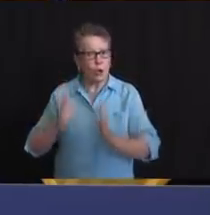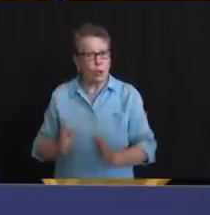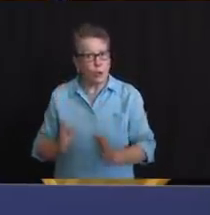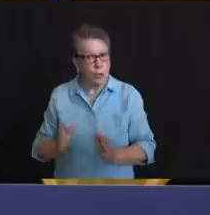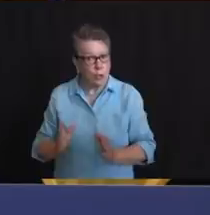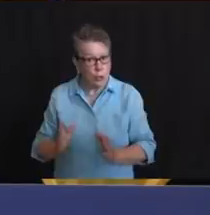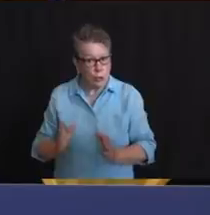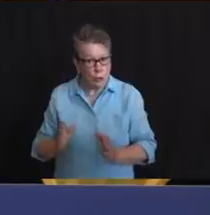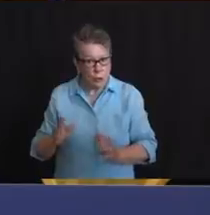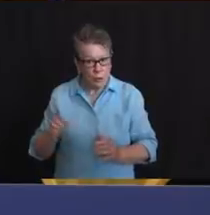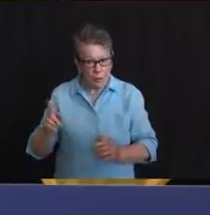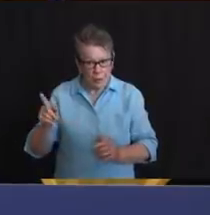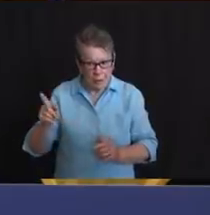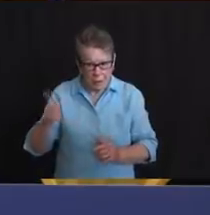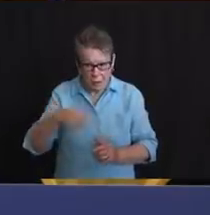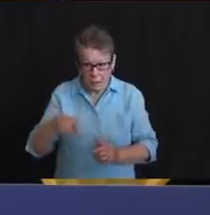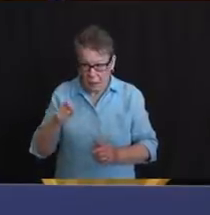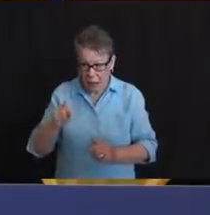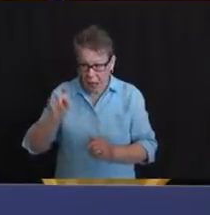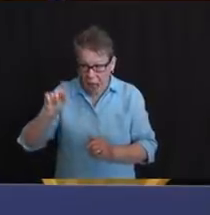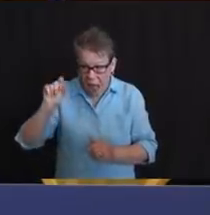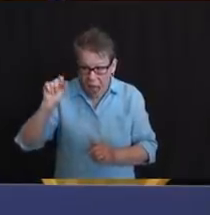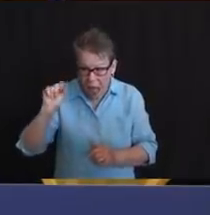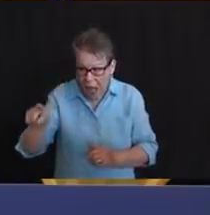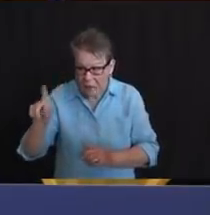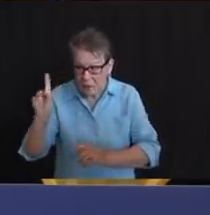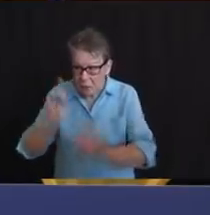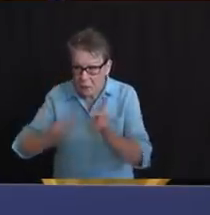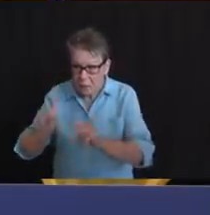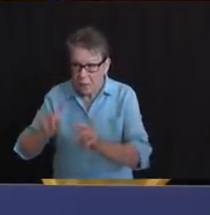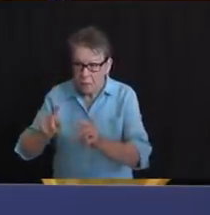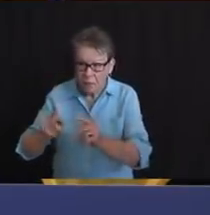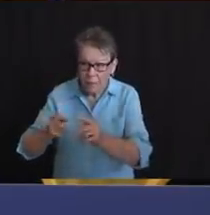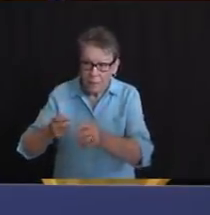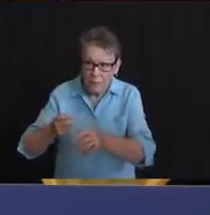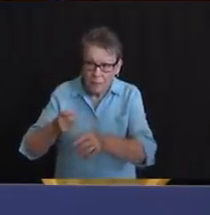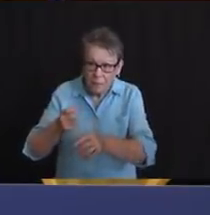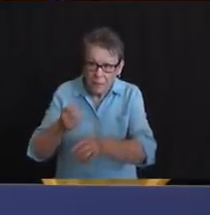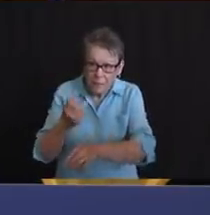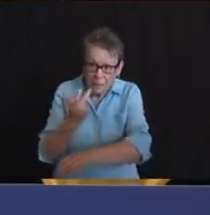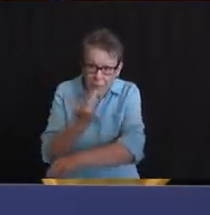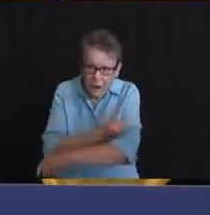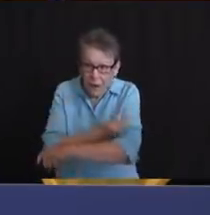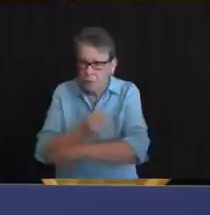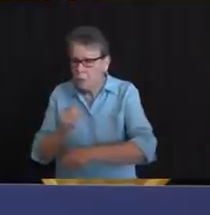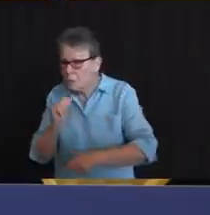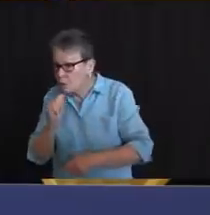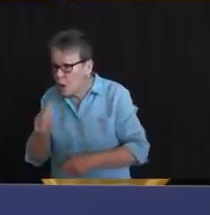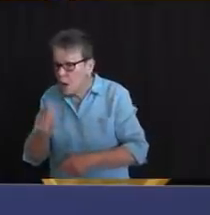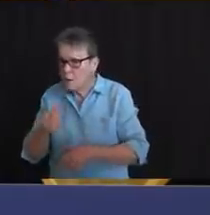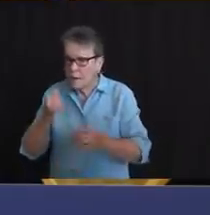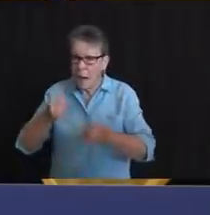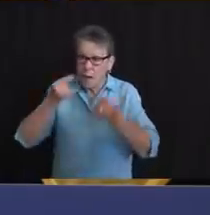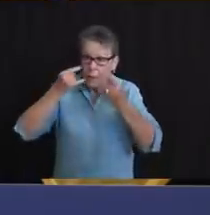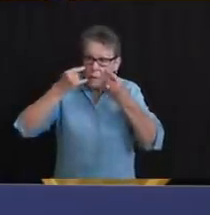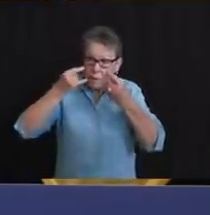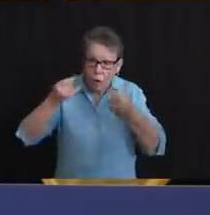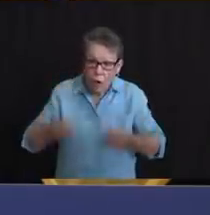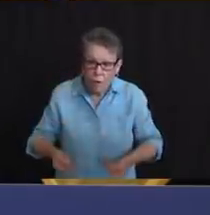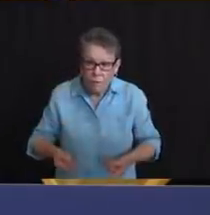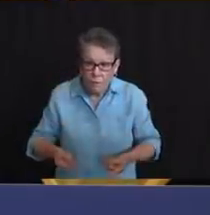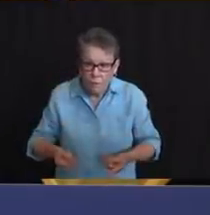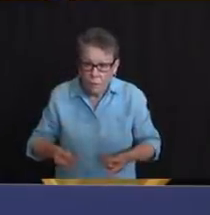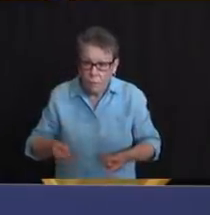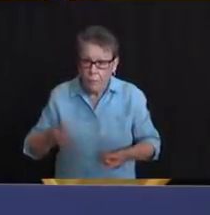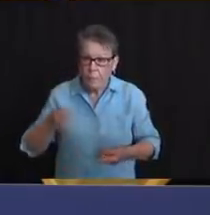action today taking away the indoor mask mandate? Does that make it more or less likely that you would support a vaccine passport in